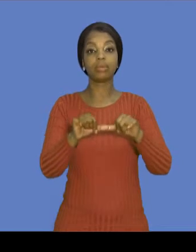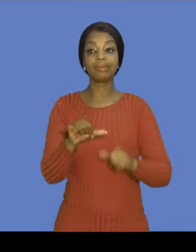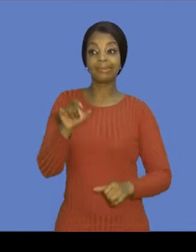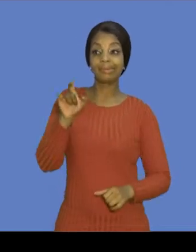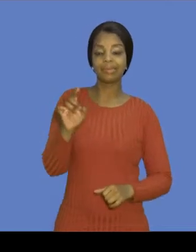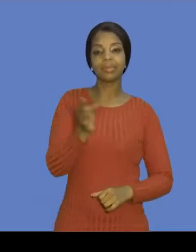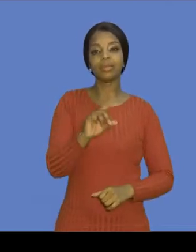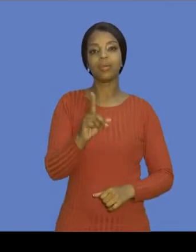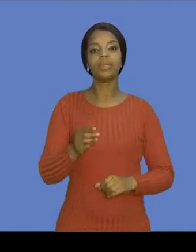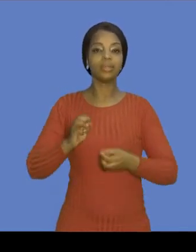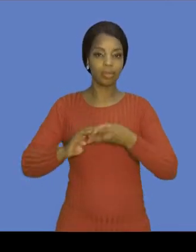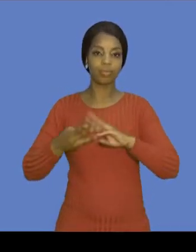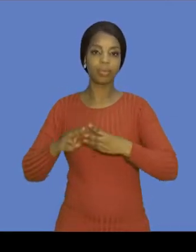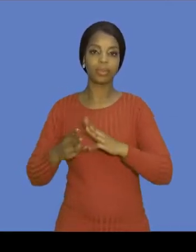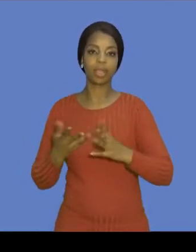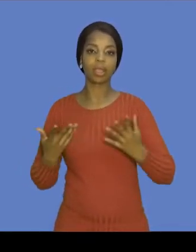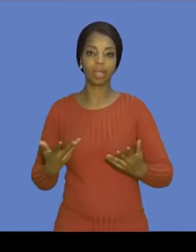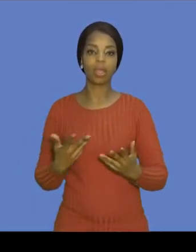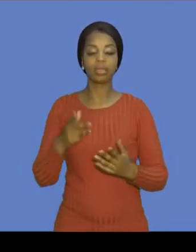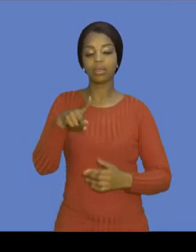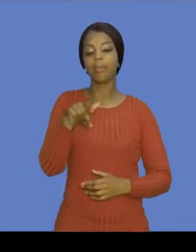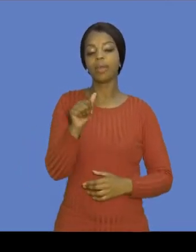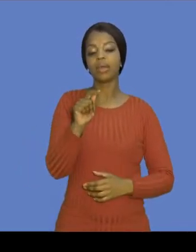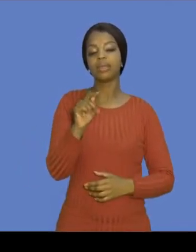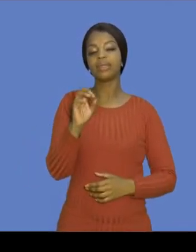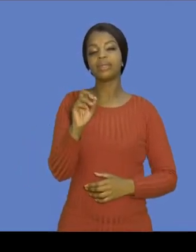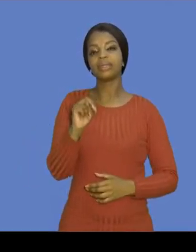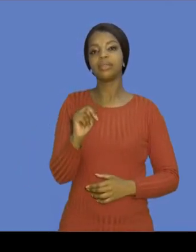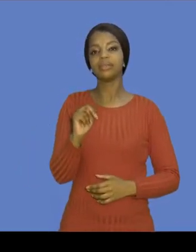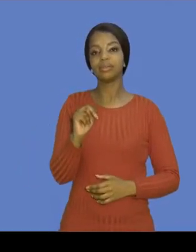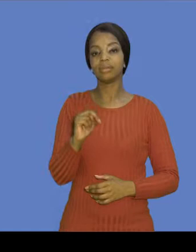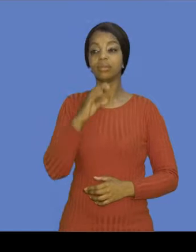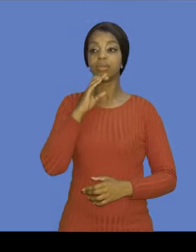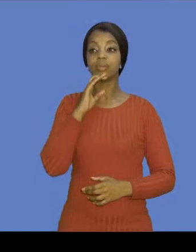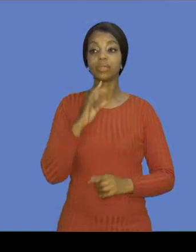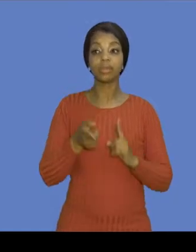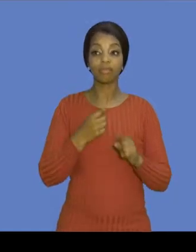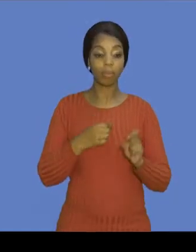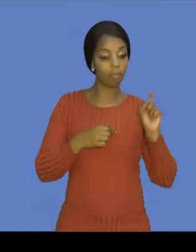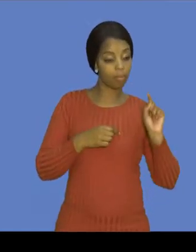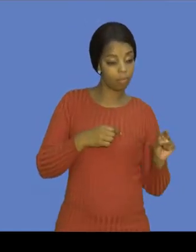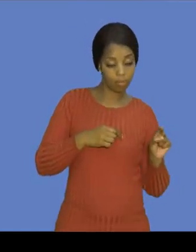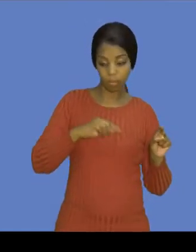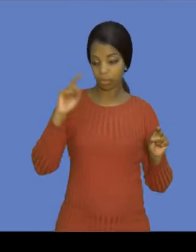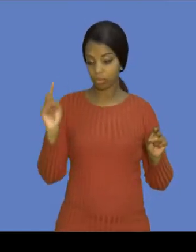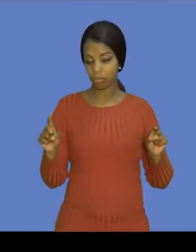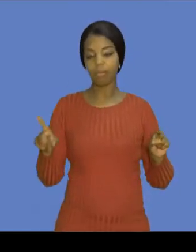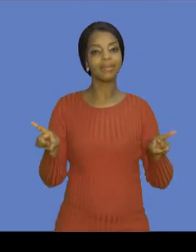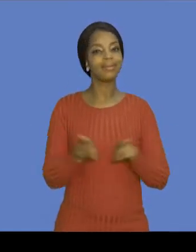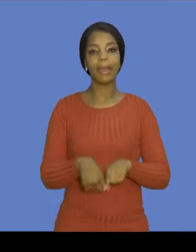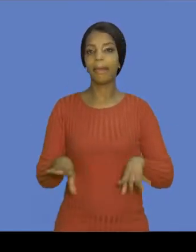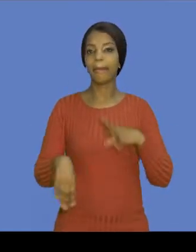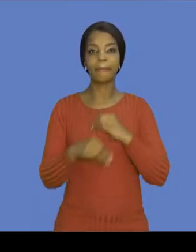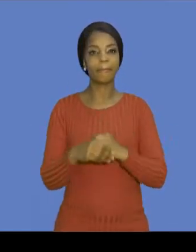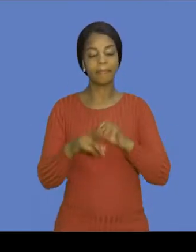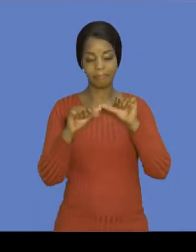arithmetic pattern. So what this means is from one term to the next, it's the same thing that we are adding throughout